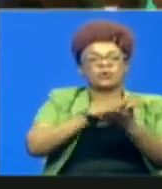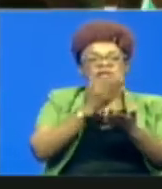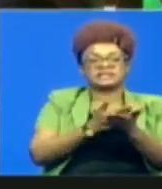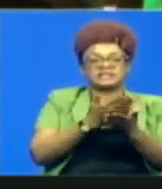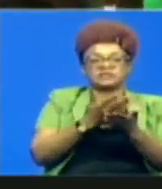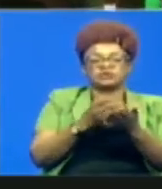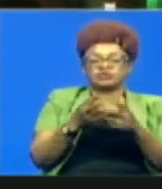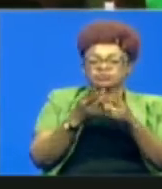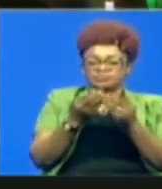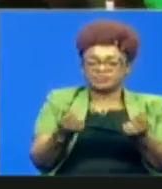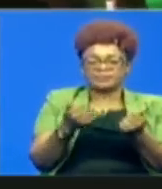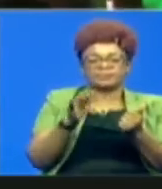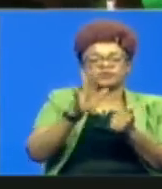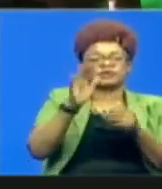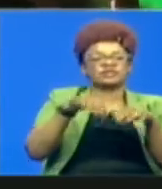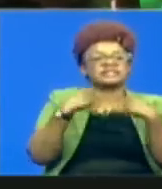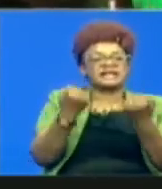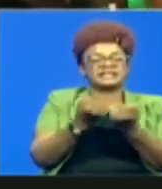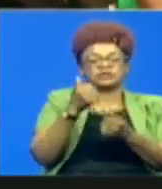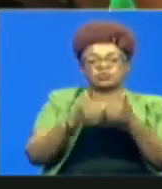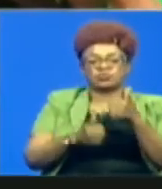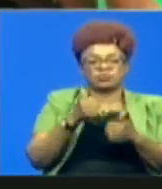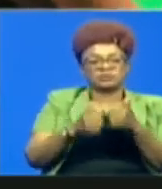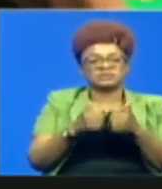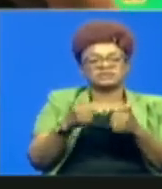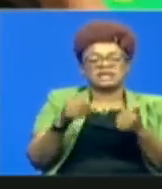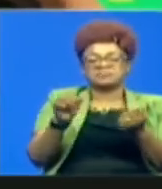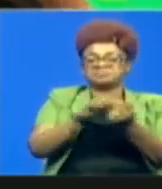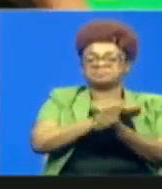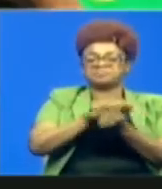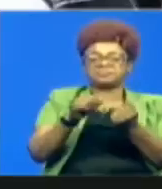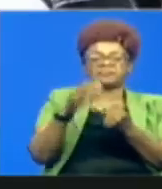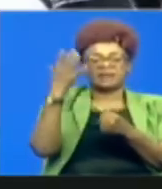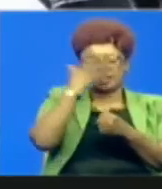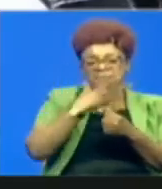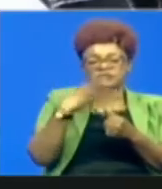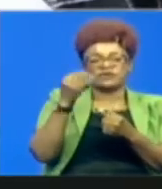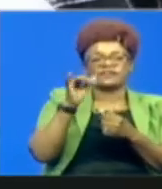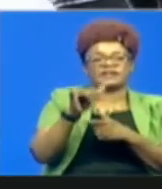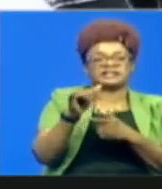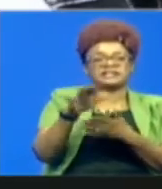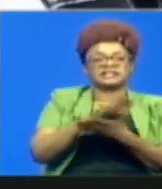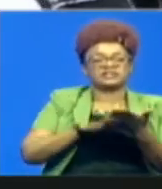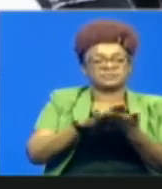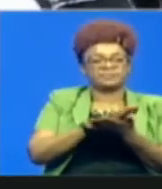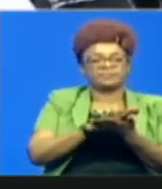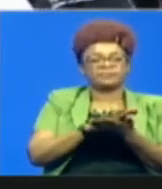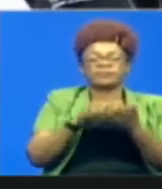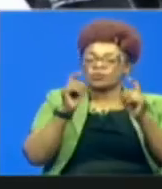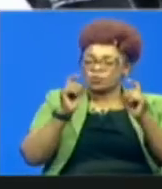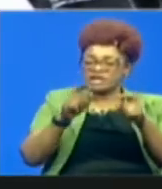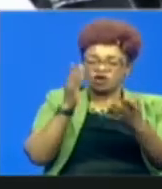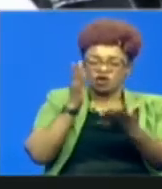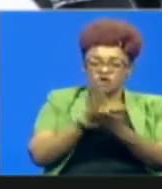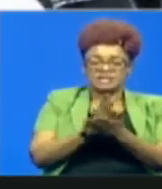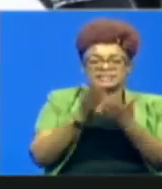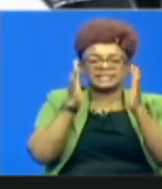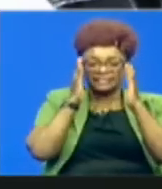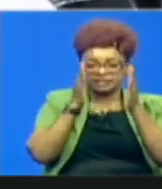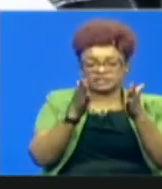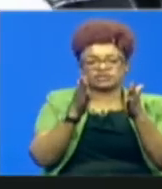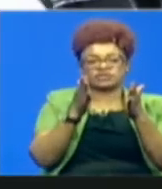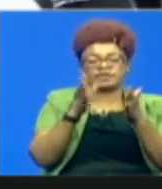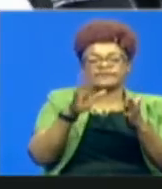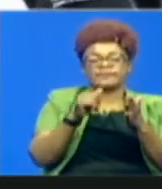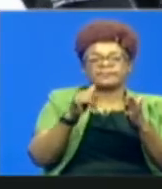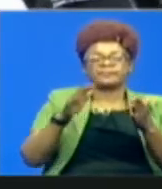the whip on the societies which are tainting the image of the industry. Here we require the honesty and dedication from the